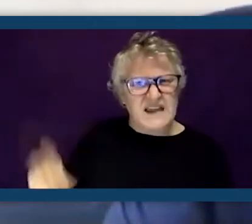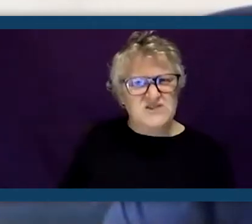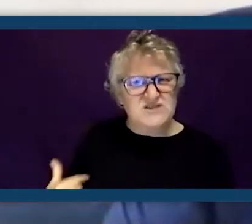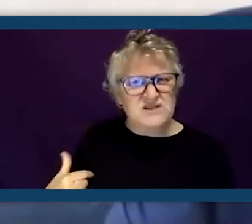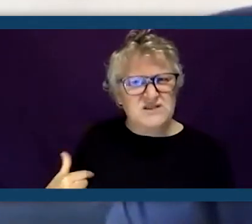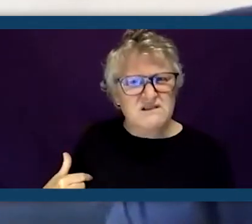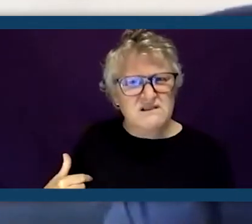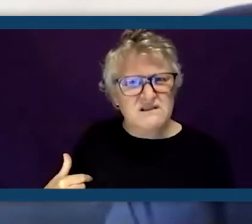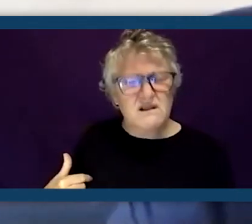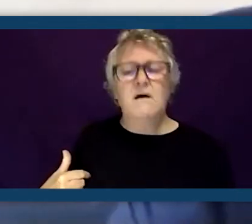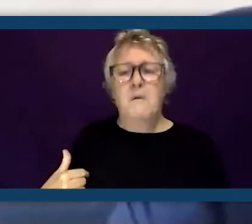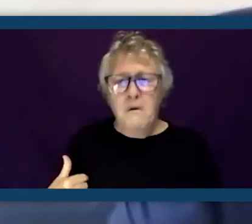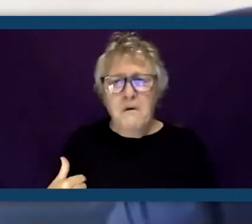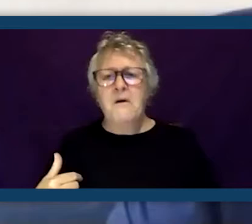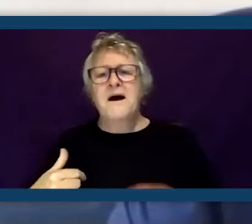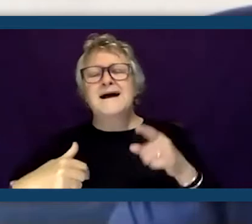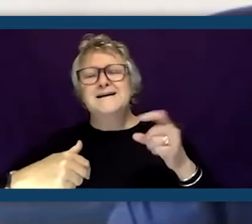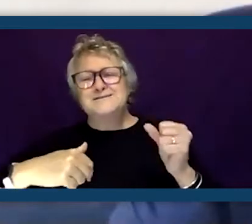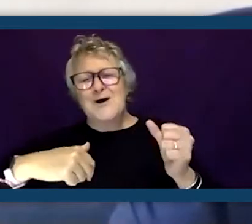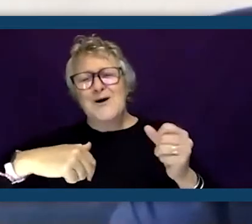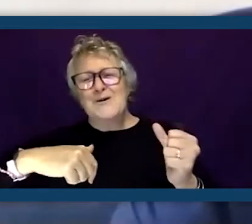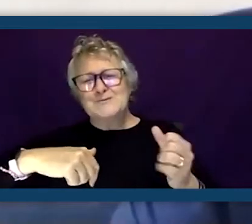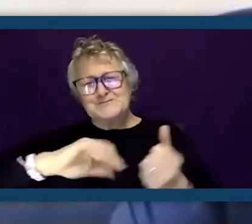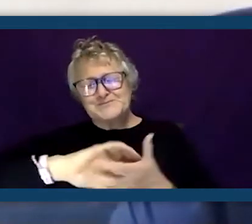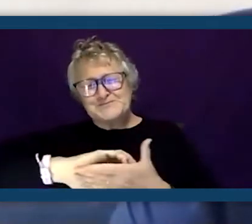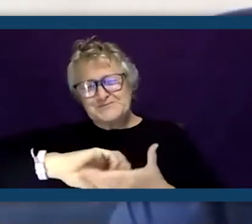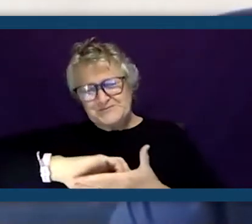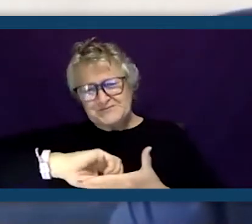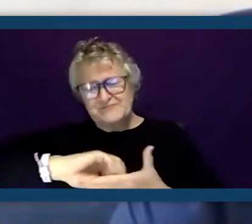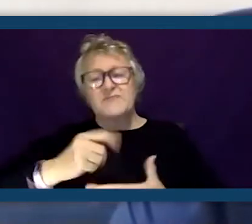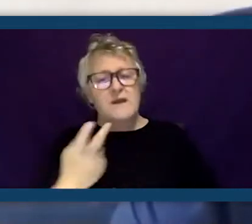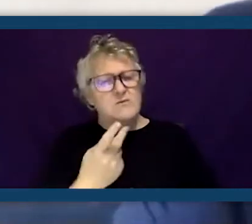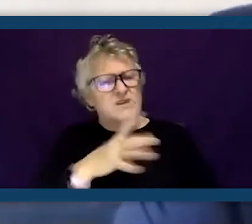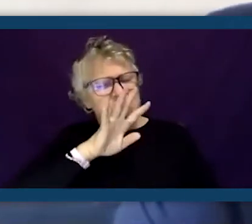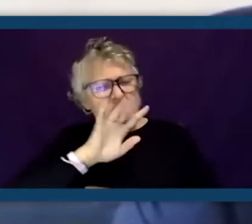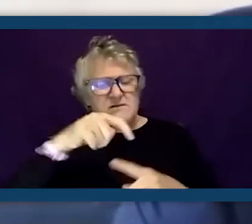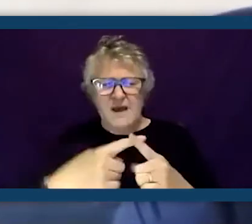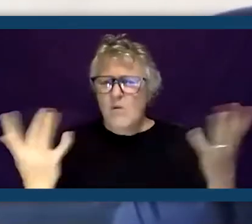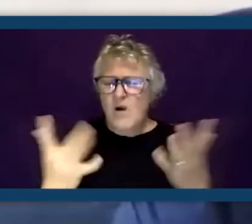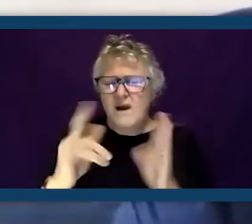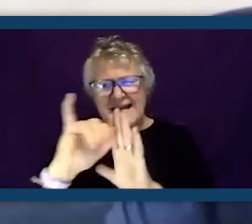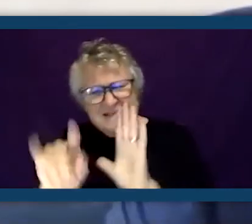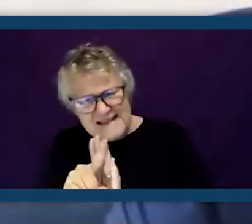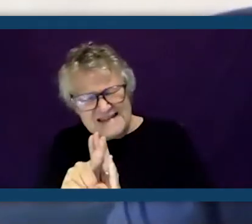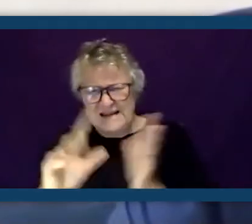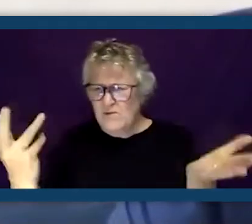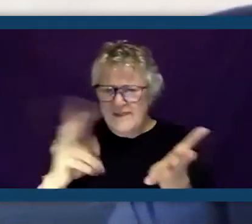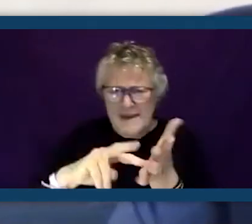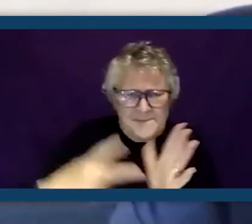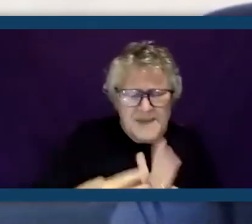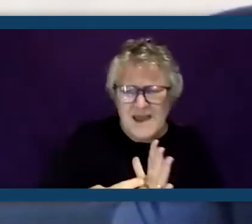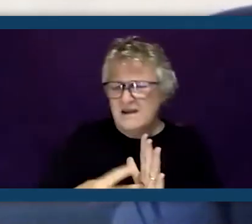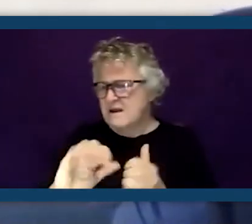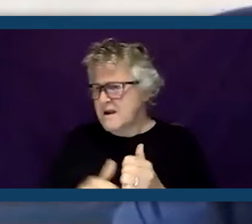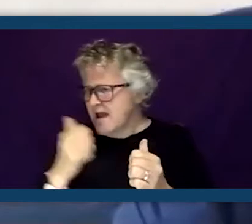well. And we talked about it, and we talked about what this identity meant and why it was so important for people who aren't